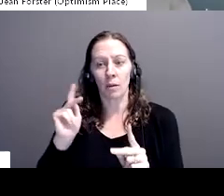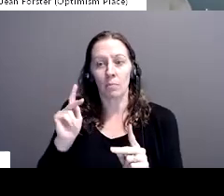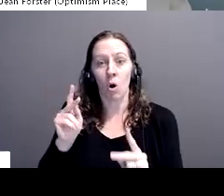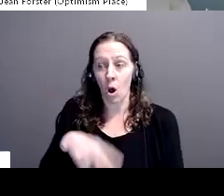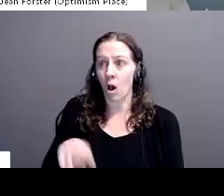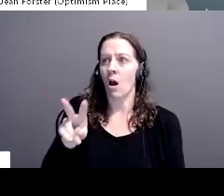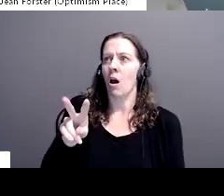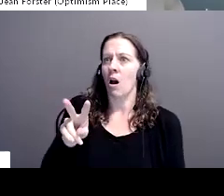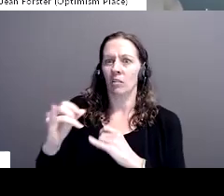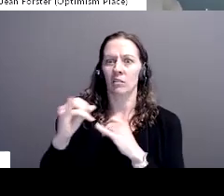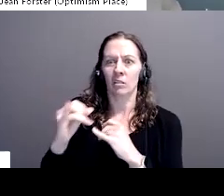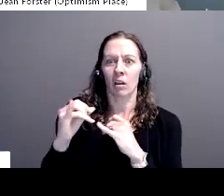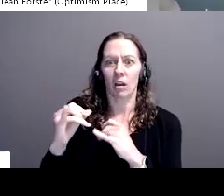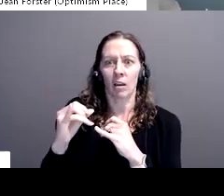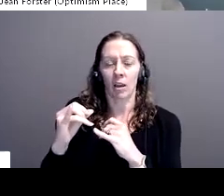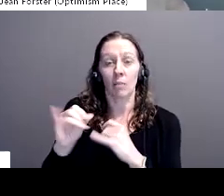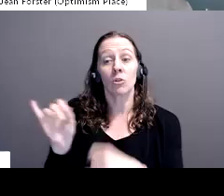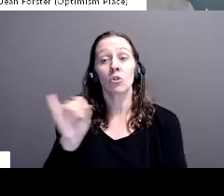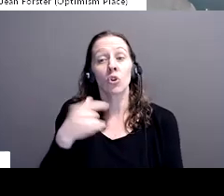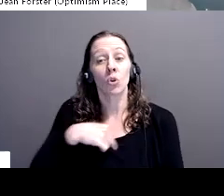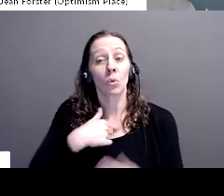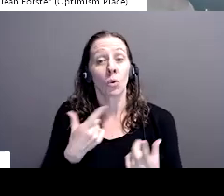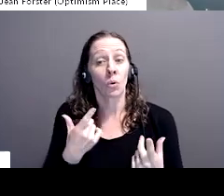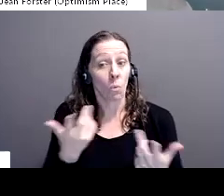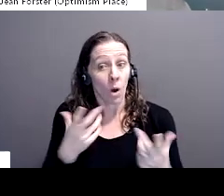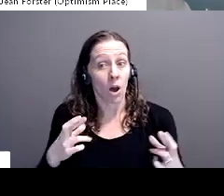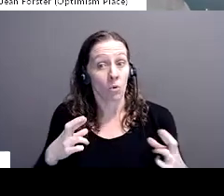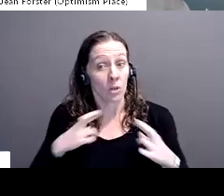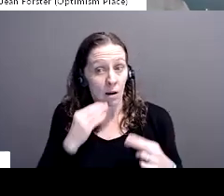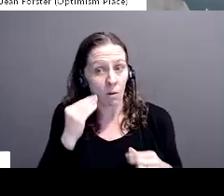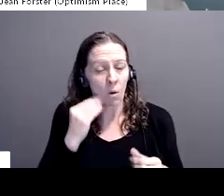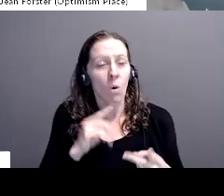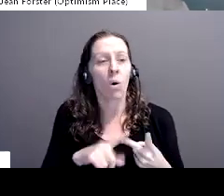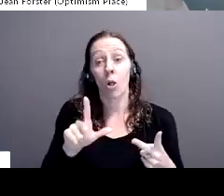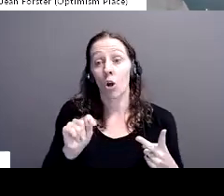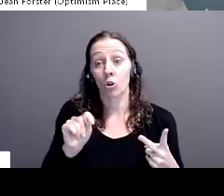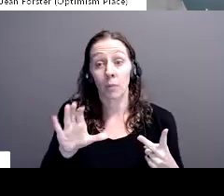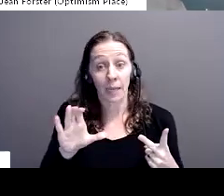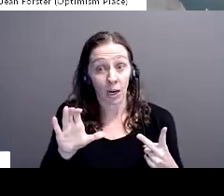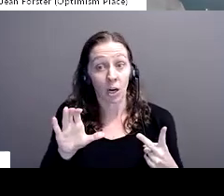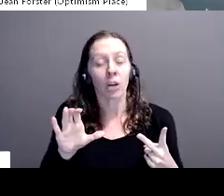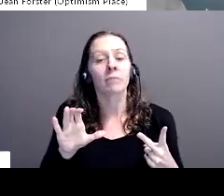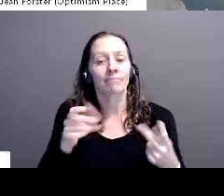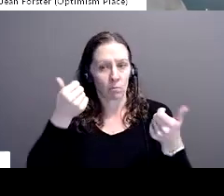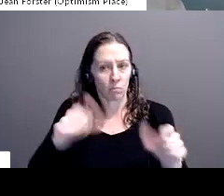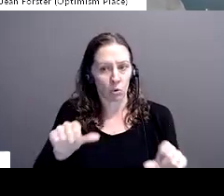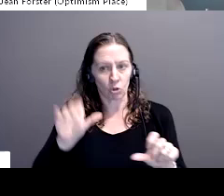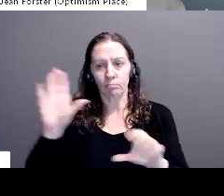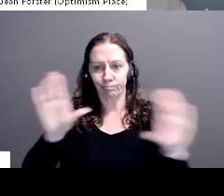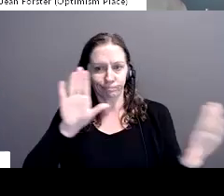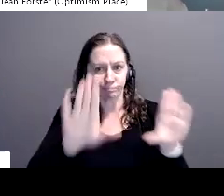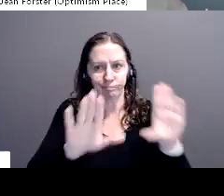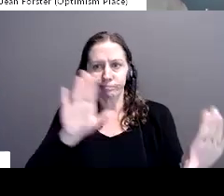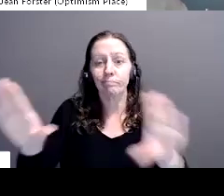with it. We also placed posters in retirement homes and long-term care throughout our whole county. We had posters with